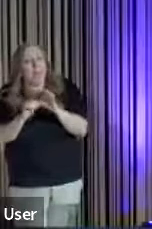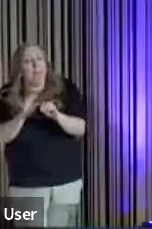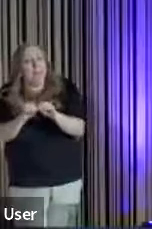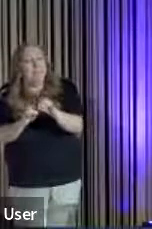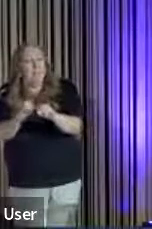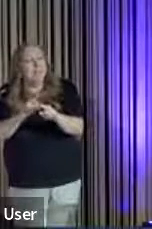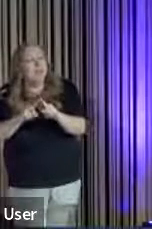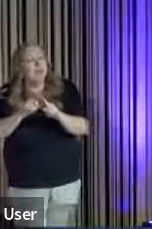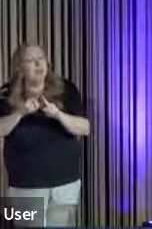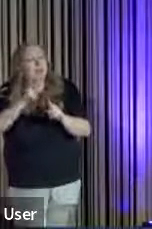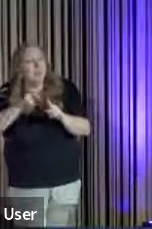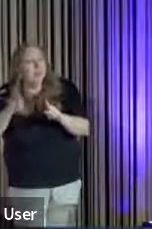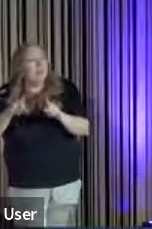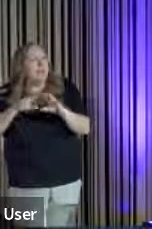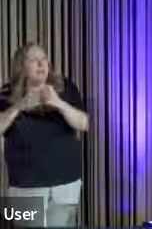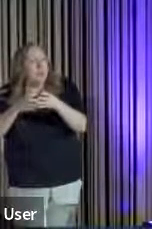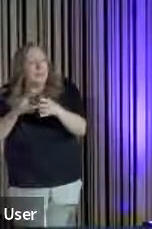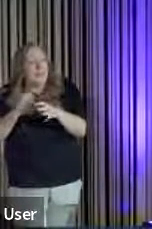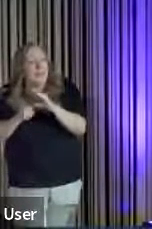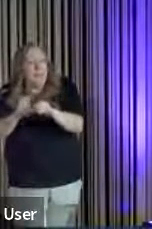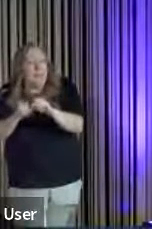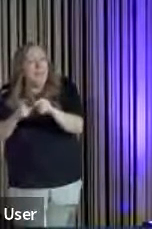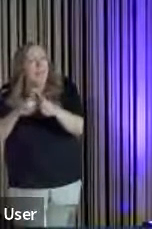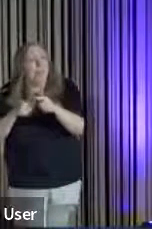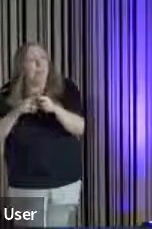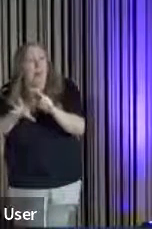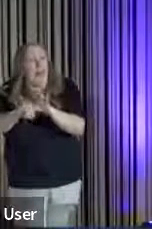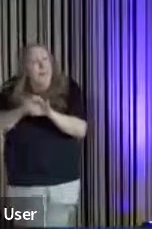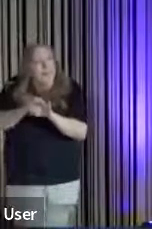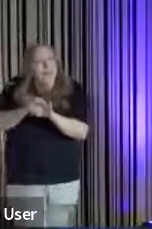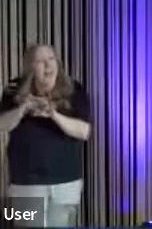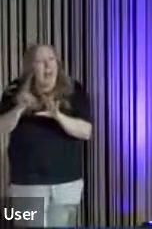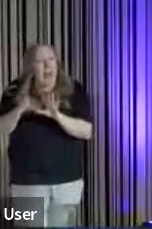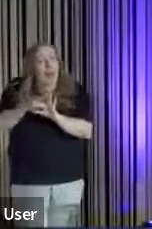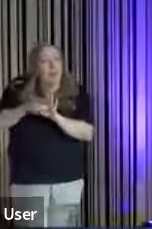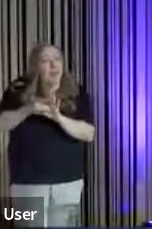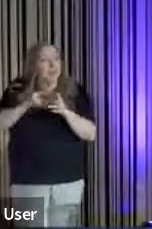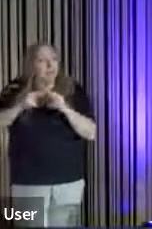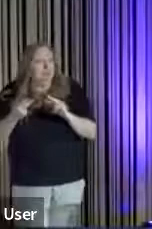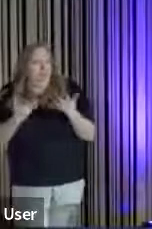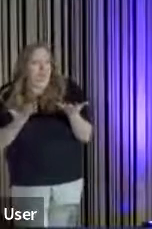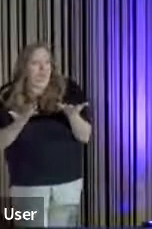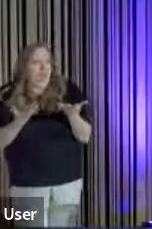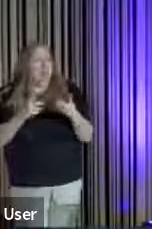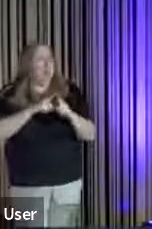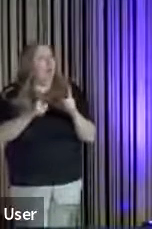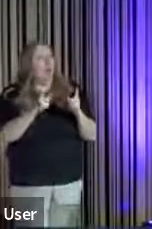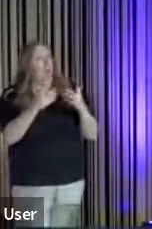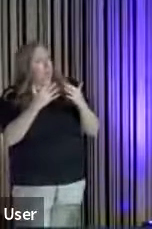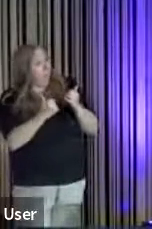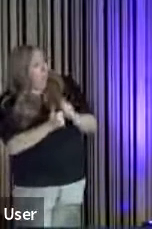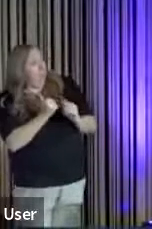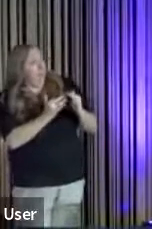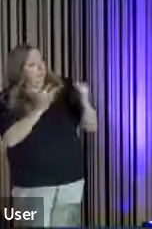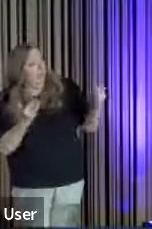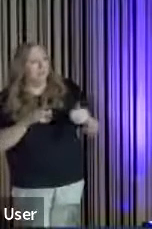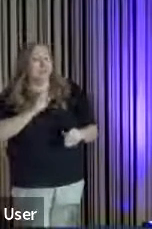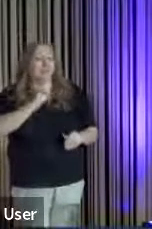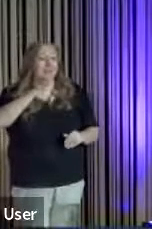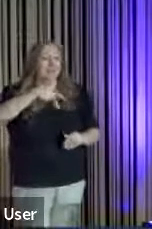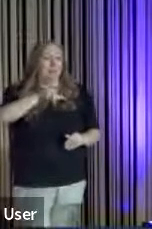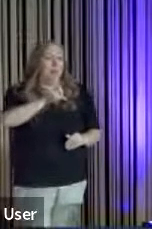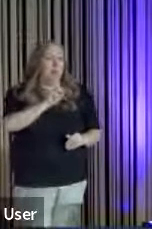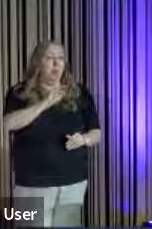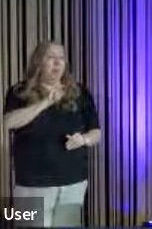know what their lifestyle is. So these are the insects of the ocean, okay, the diplonemids. So you can see that even with these very,